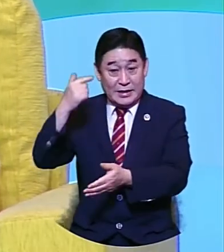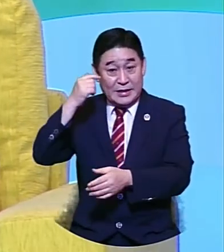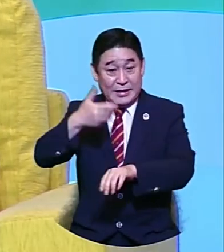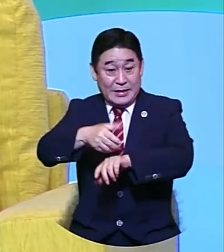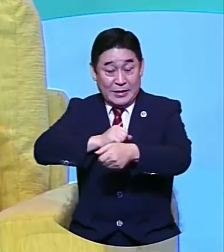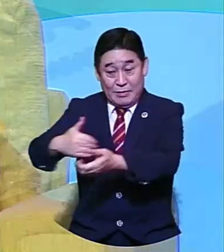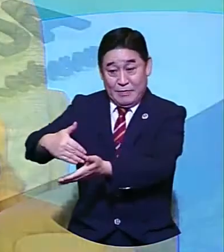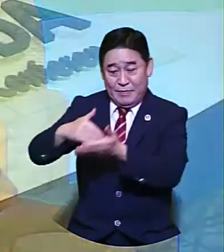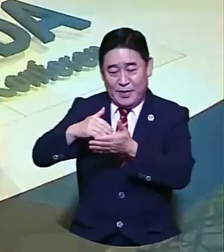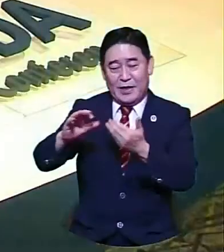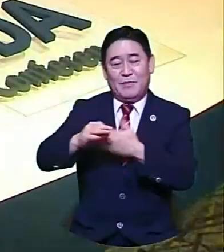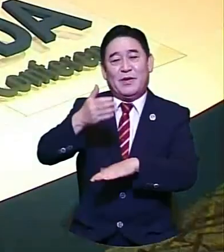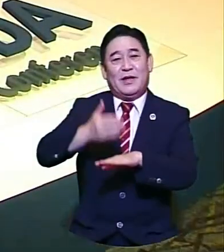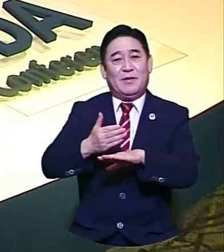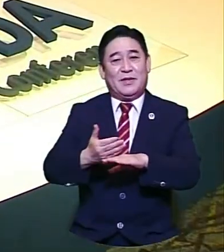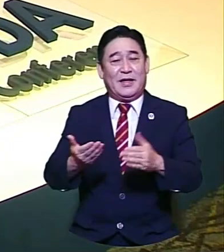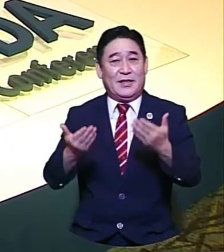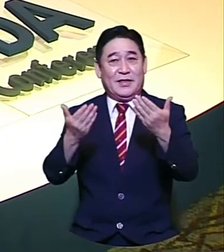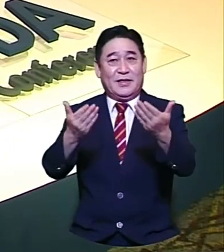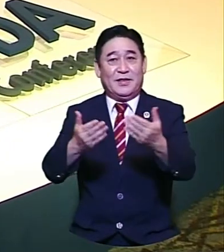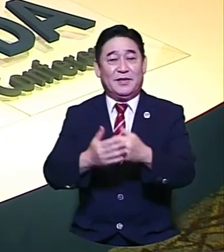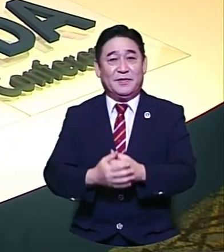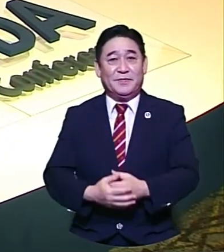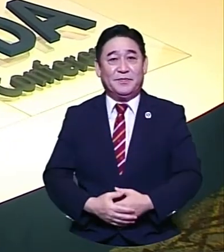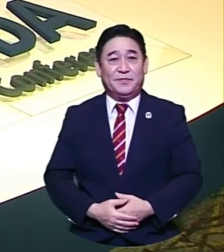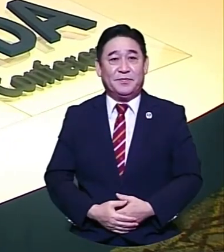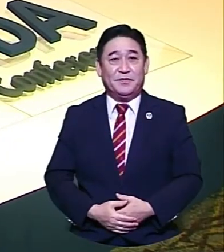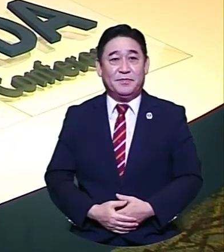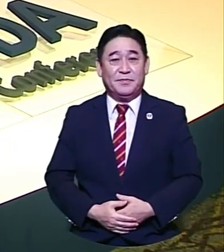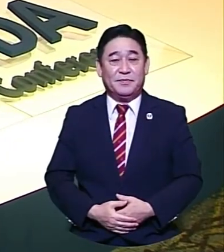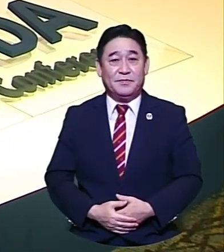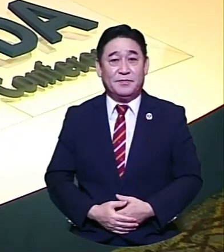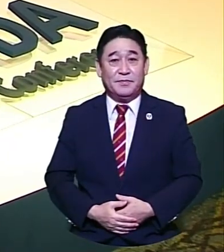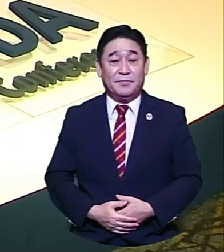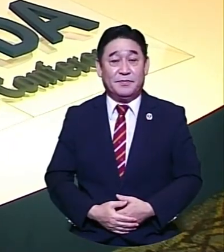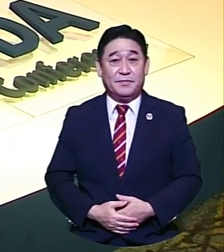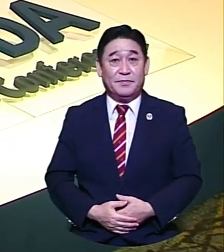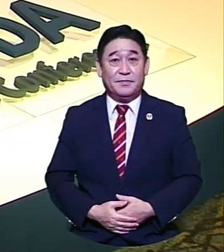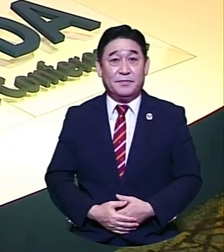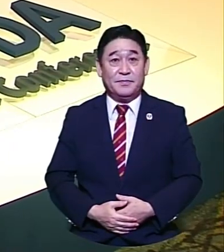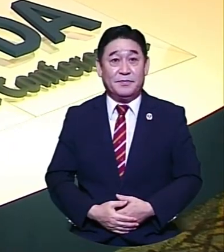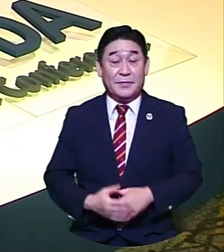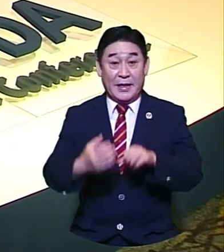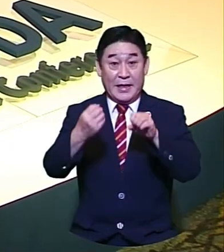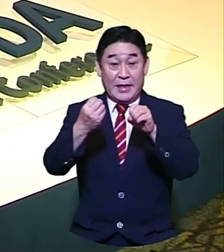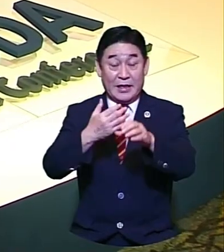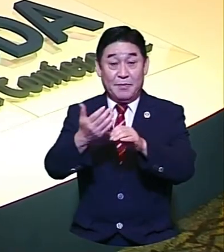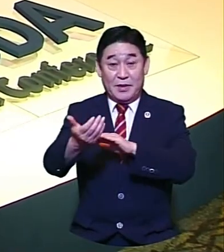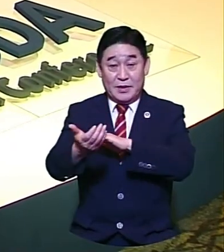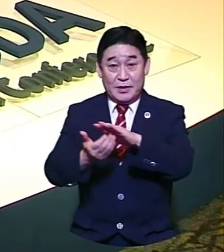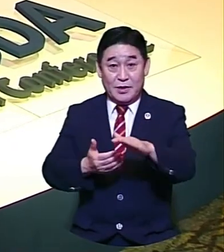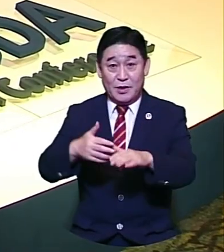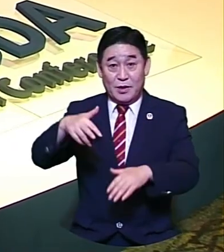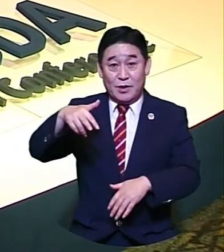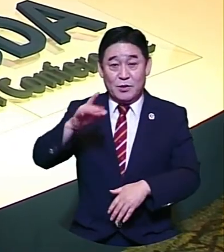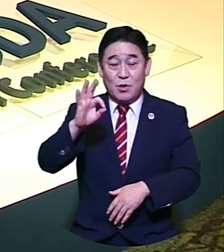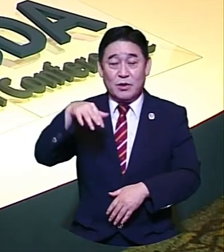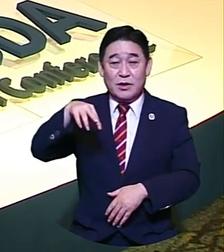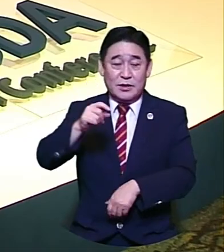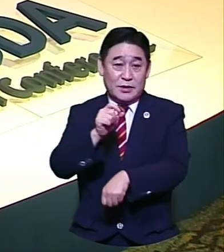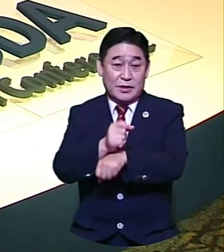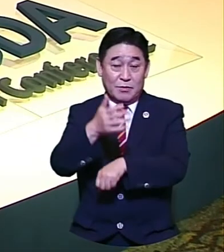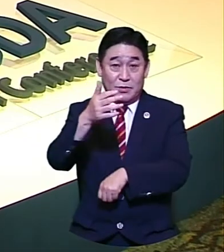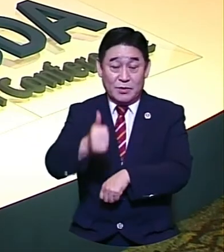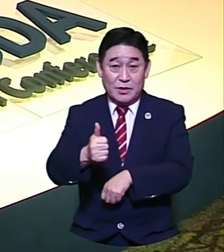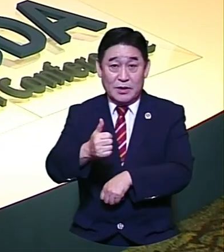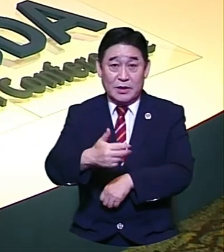Song. Joyce, before you answer, I think please give my regard to your Danish boss, okay?